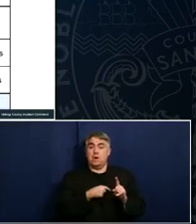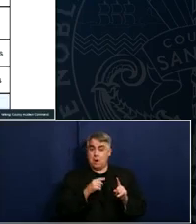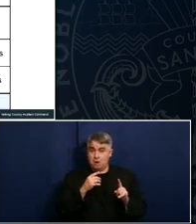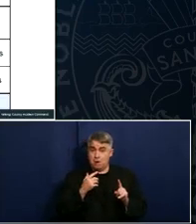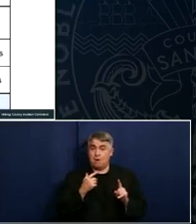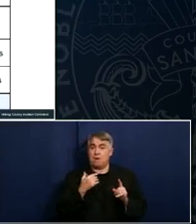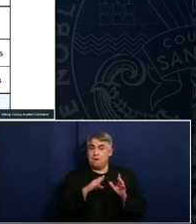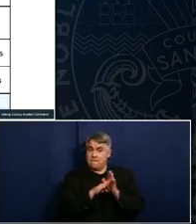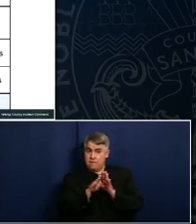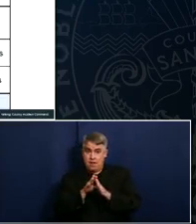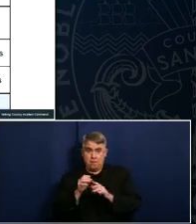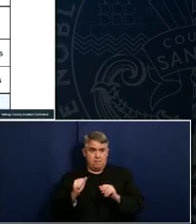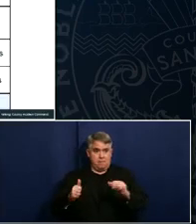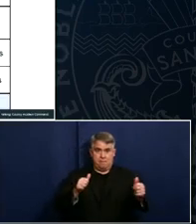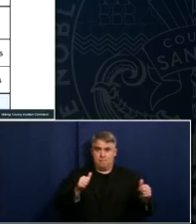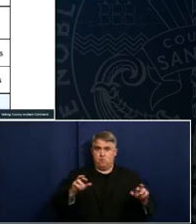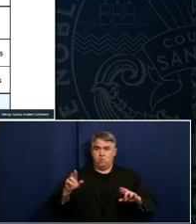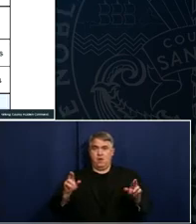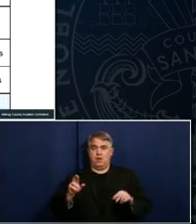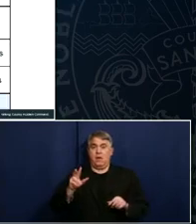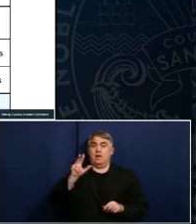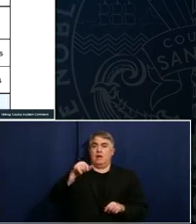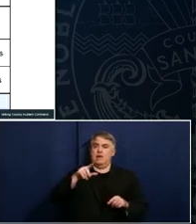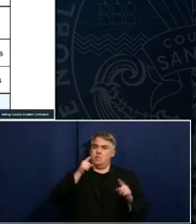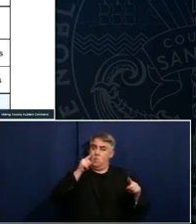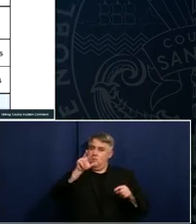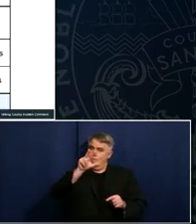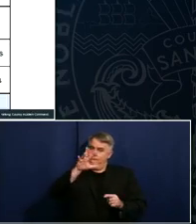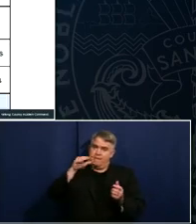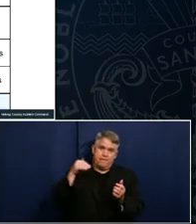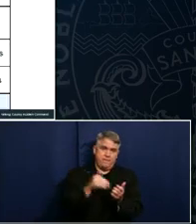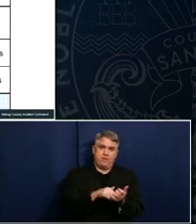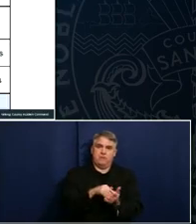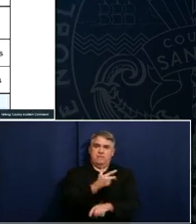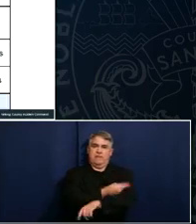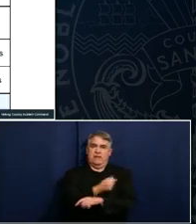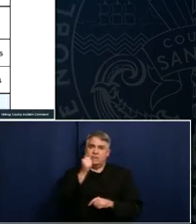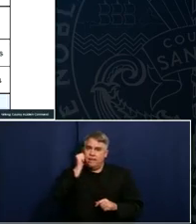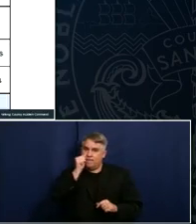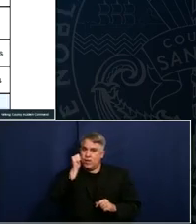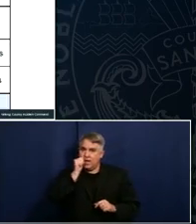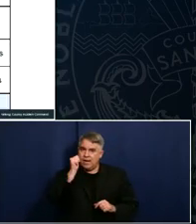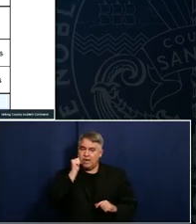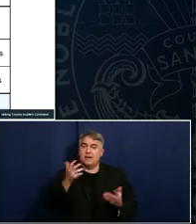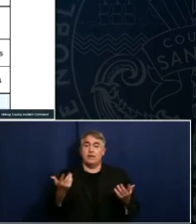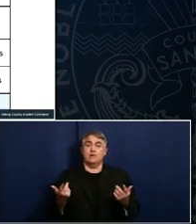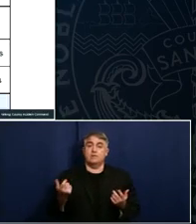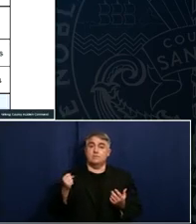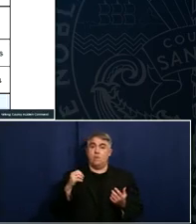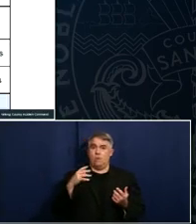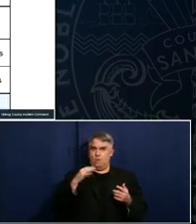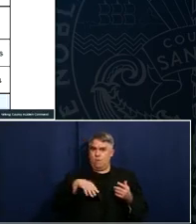do 35,000 vaccinations per day by the expansion of county-hosted sites,